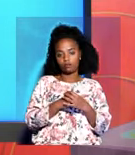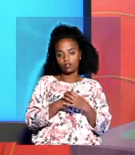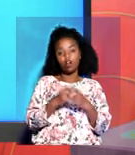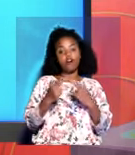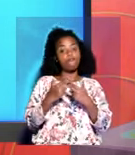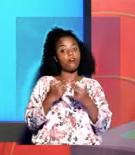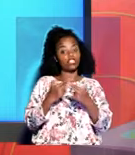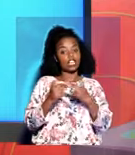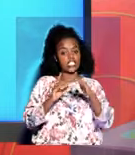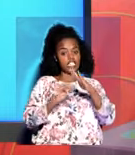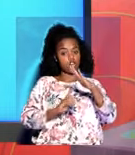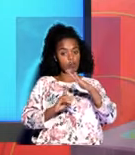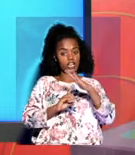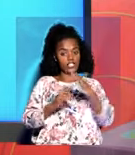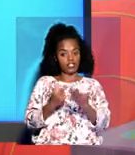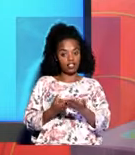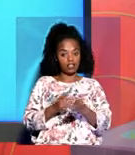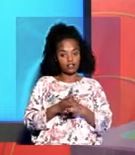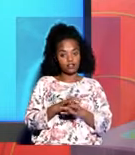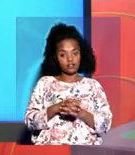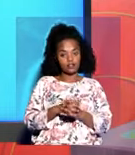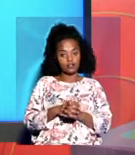Factorizing the denominator, this 1.